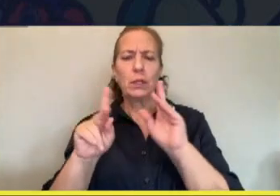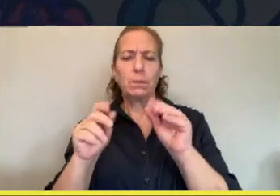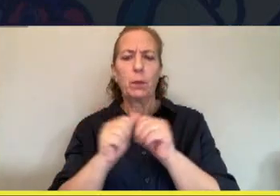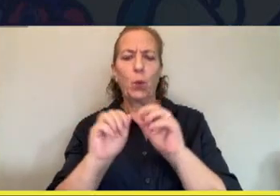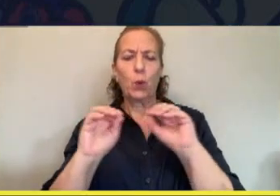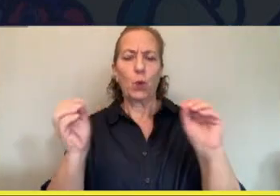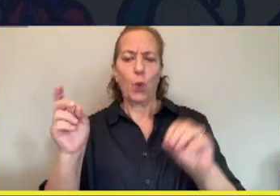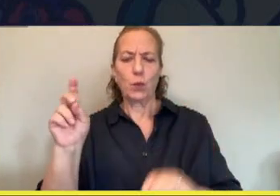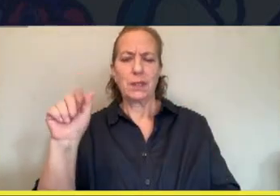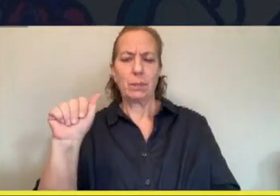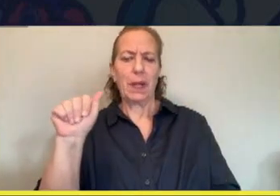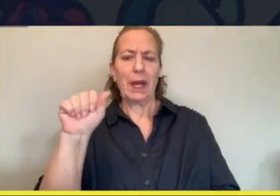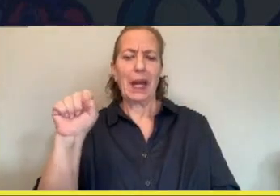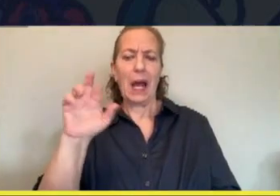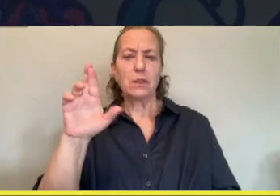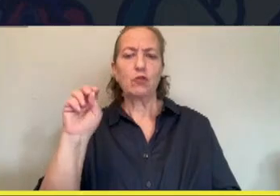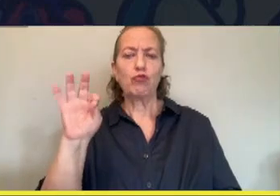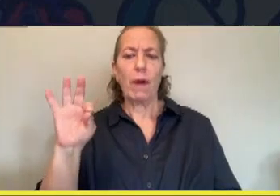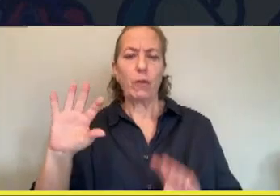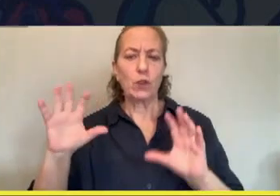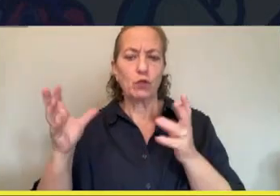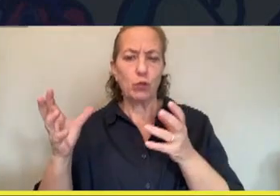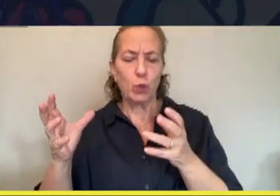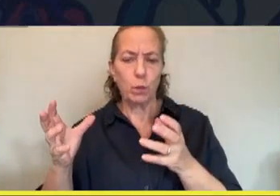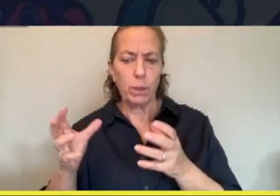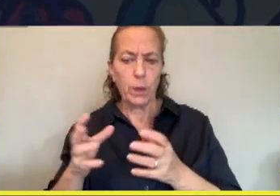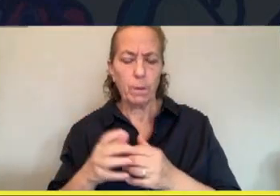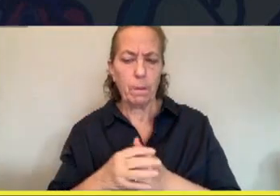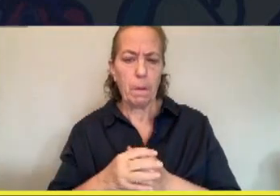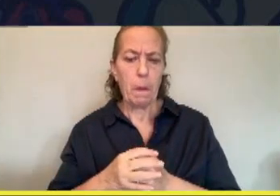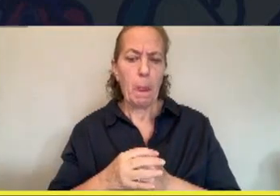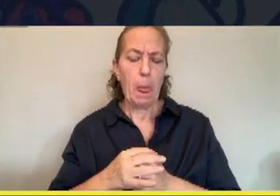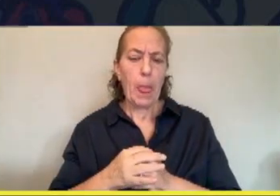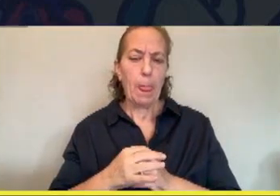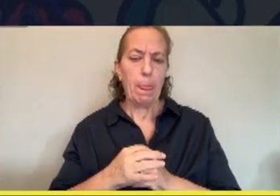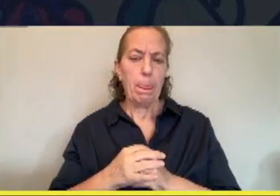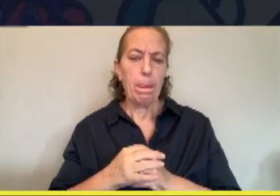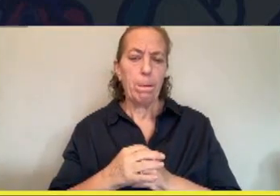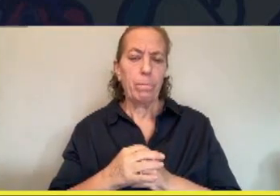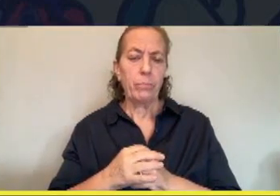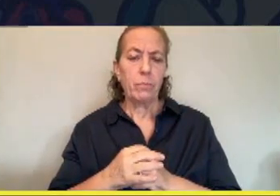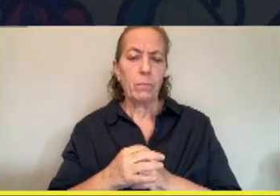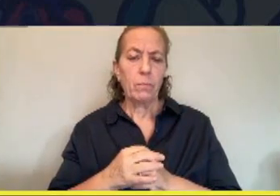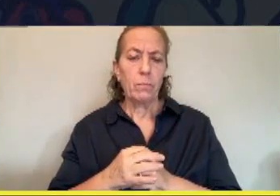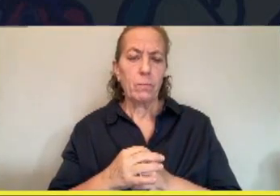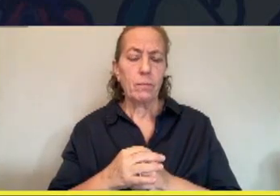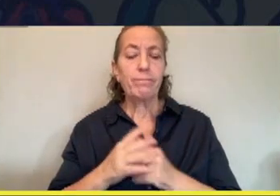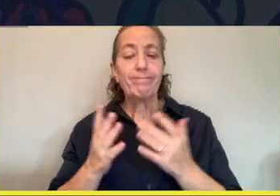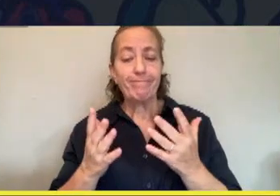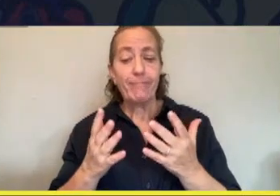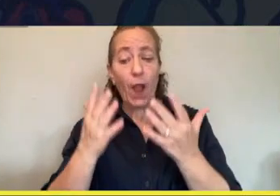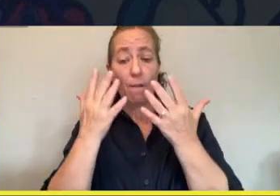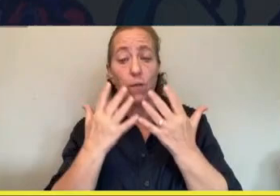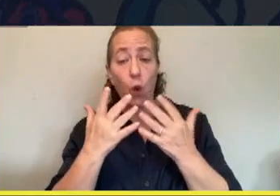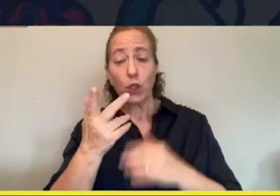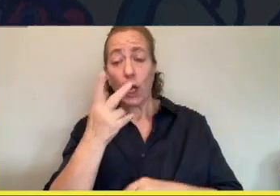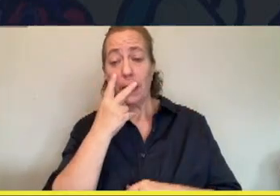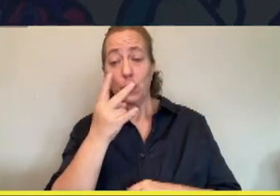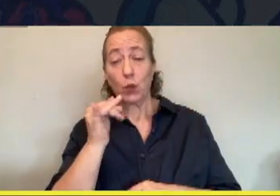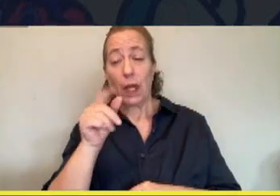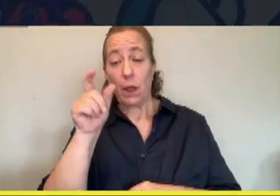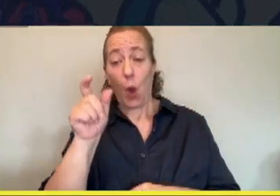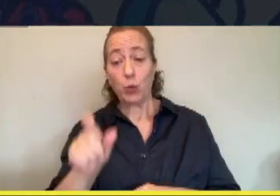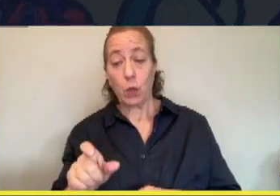group, and with prevalence ratio equals to 1. Alas, and unfortunately, as you can see, these columns go